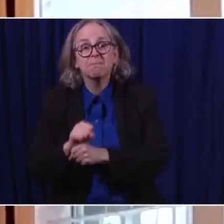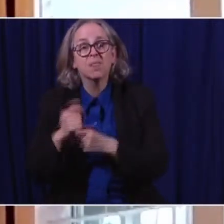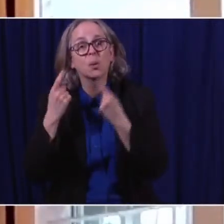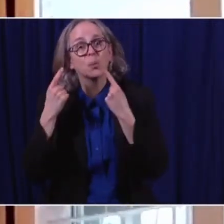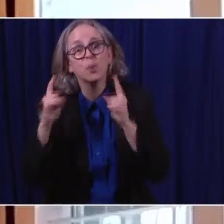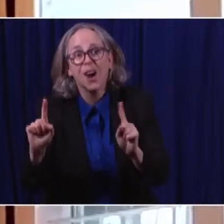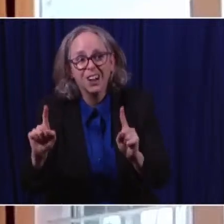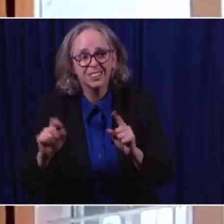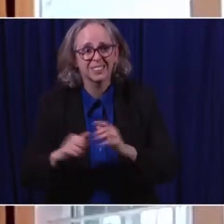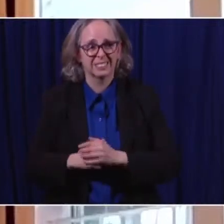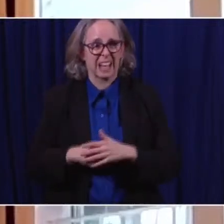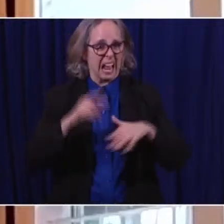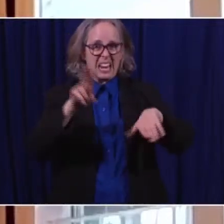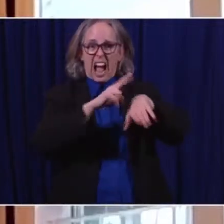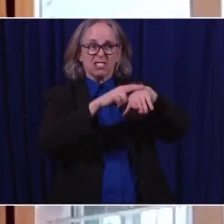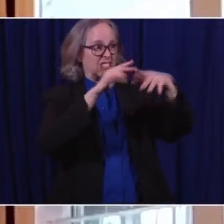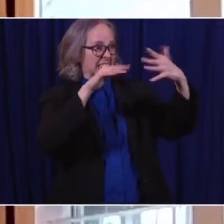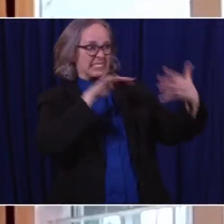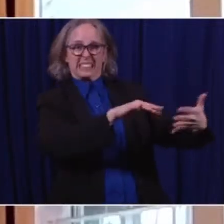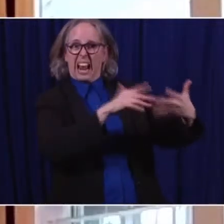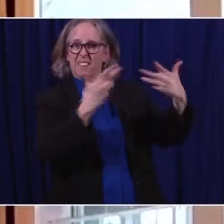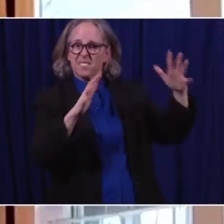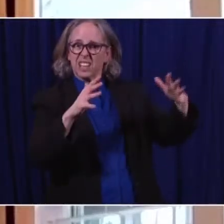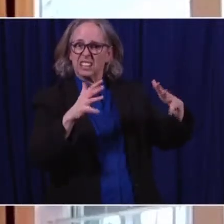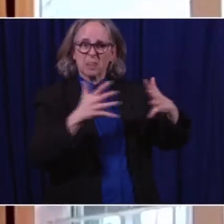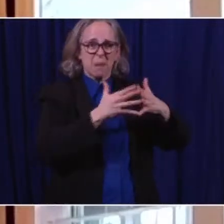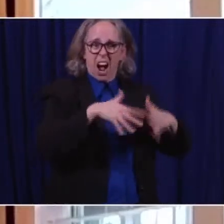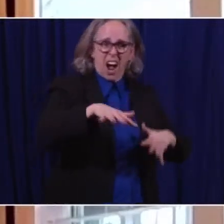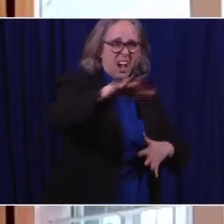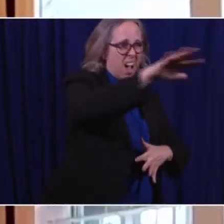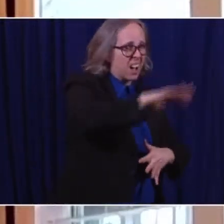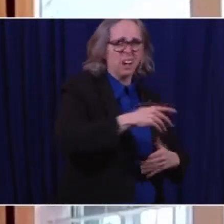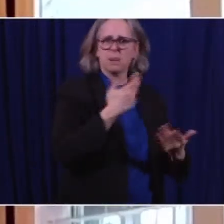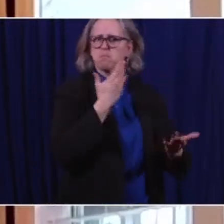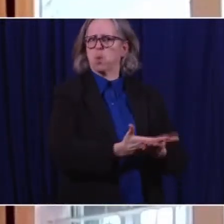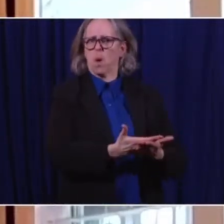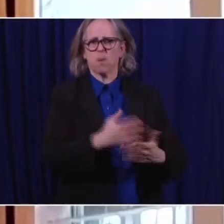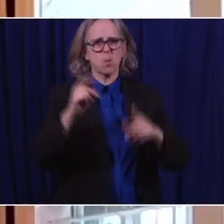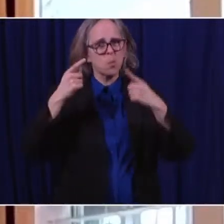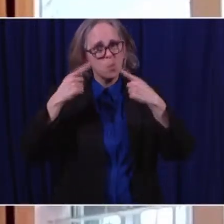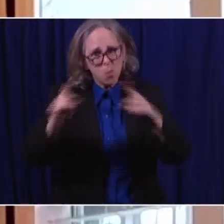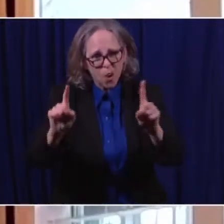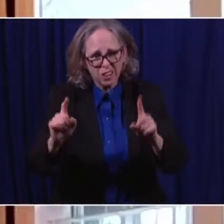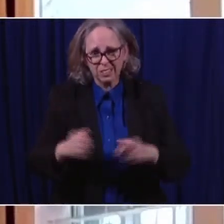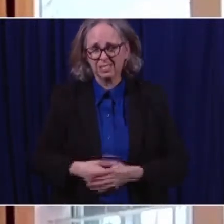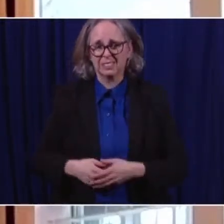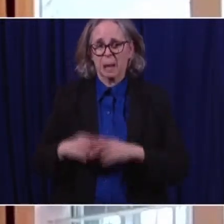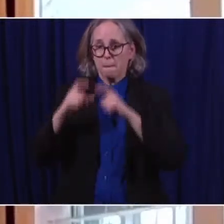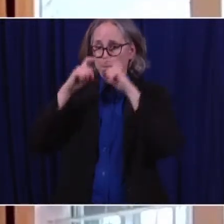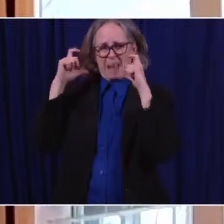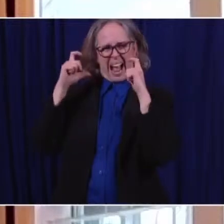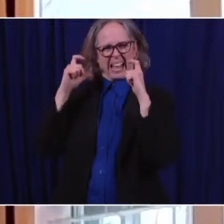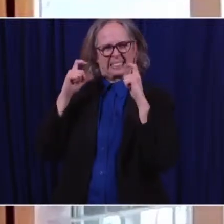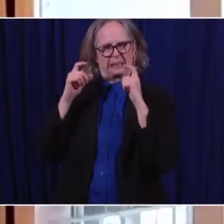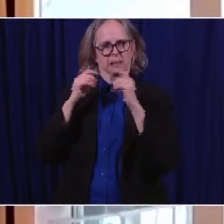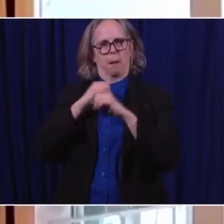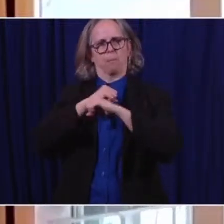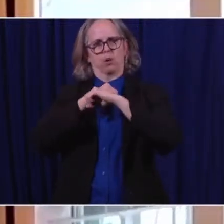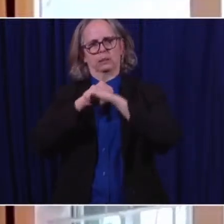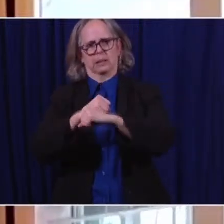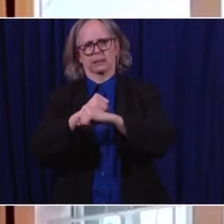national literature is that those wearing the masks and those around the people wearing the